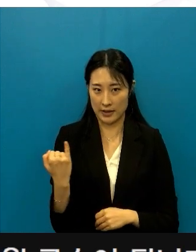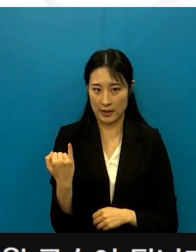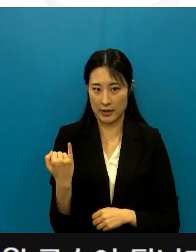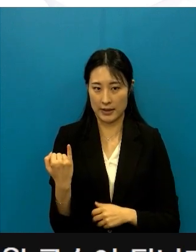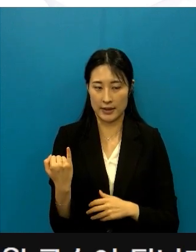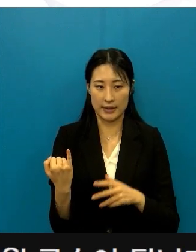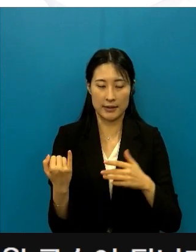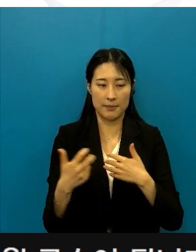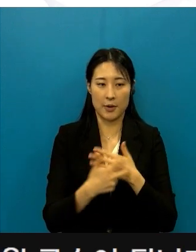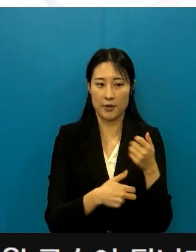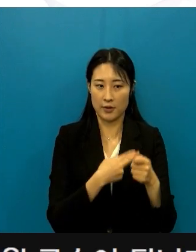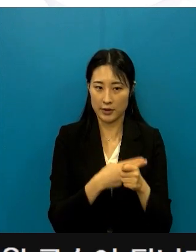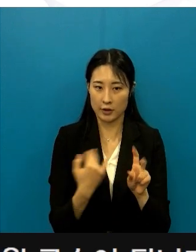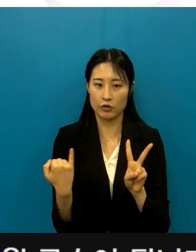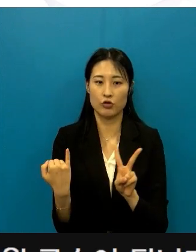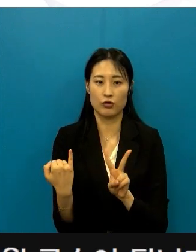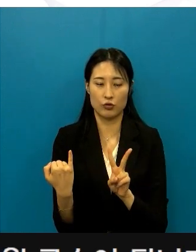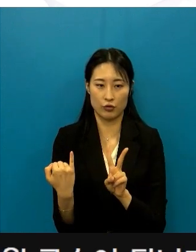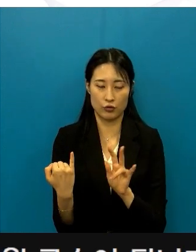received